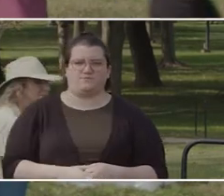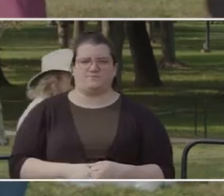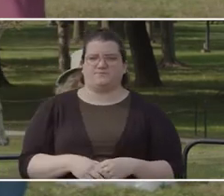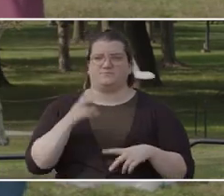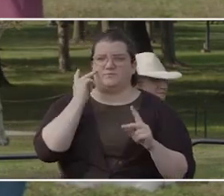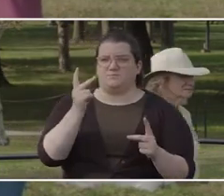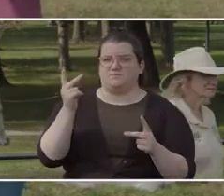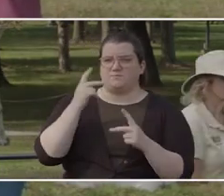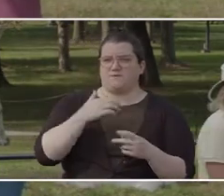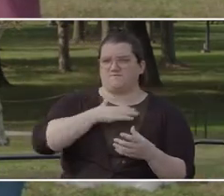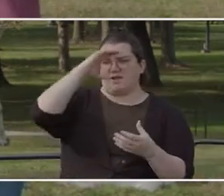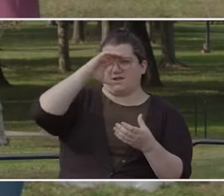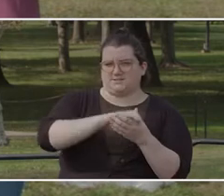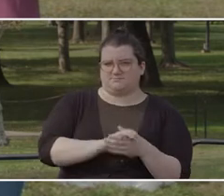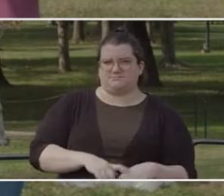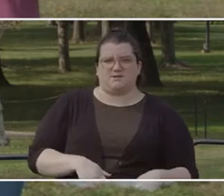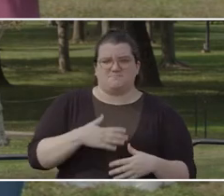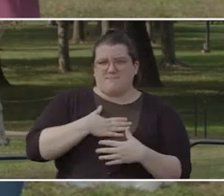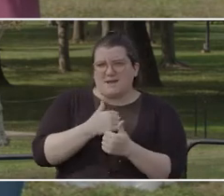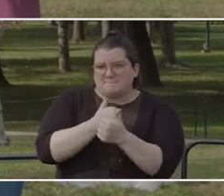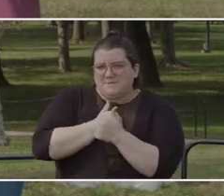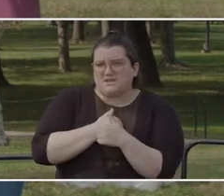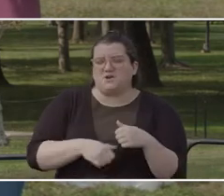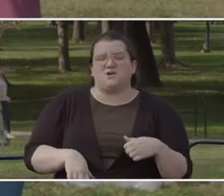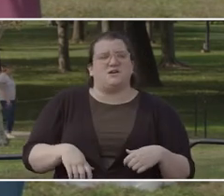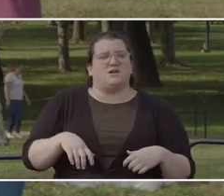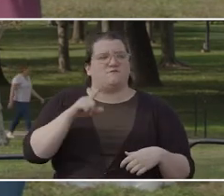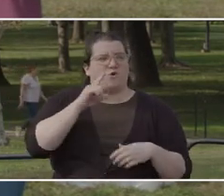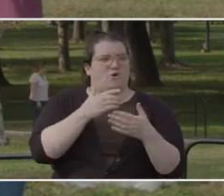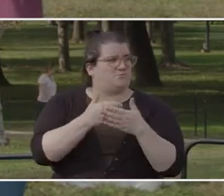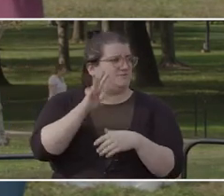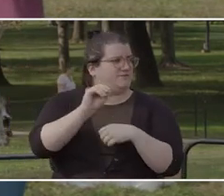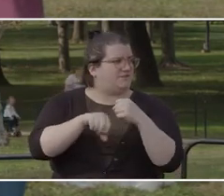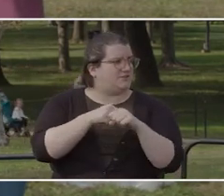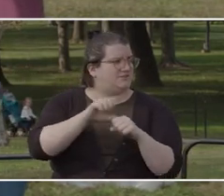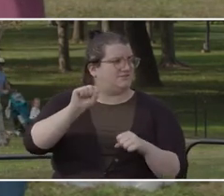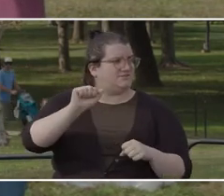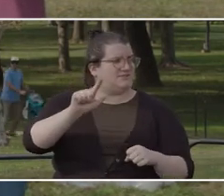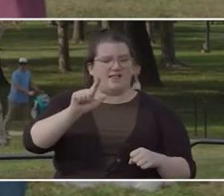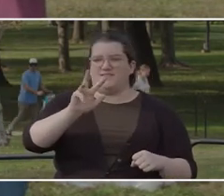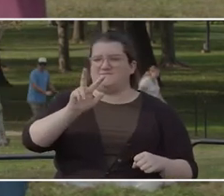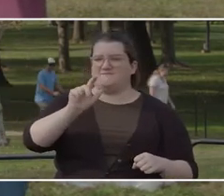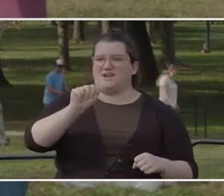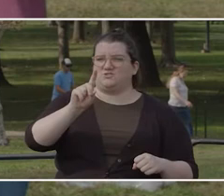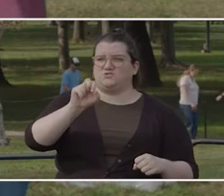In memory of my husband, mi amor, of almost 50 years, Salvador Montoya.